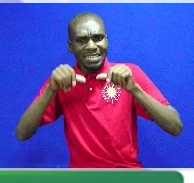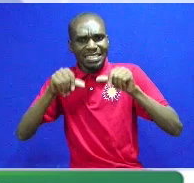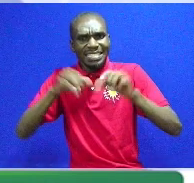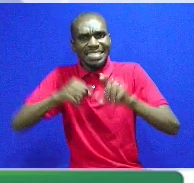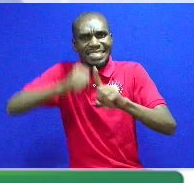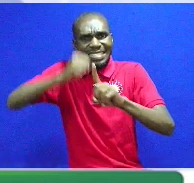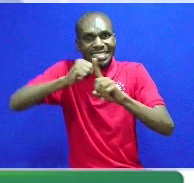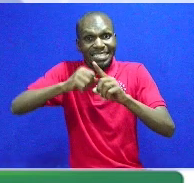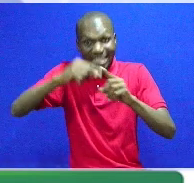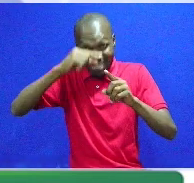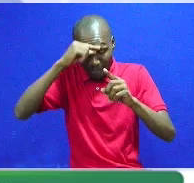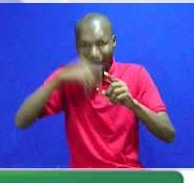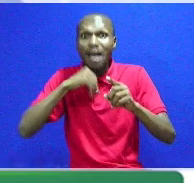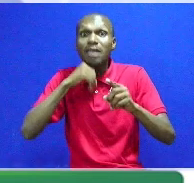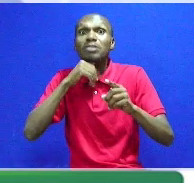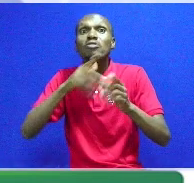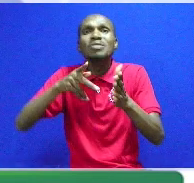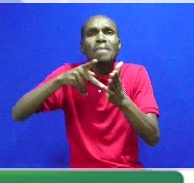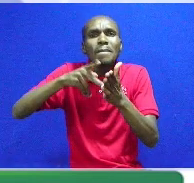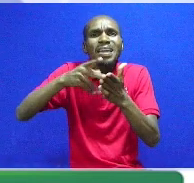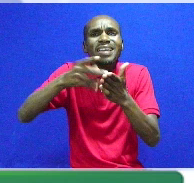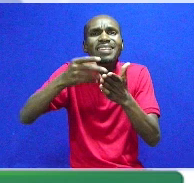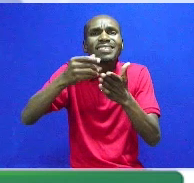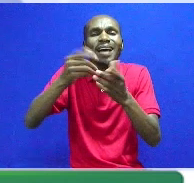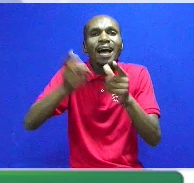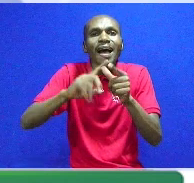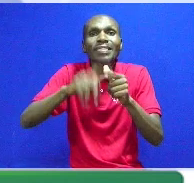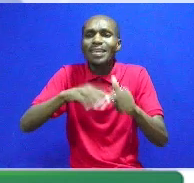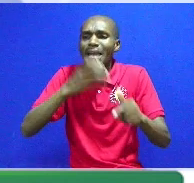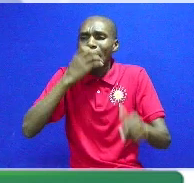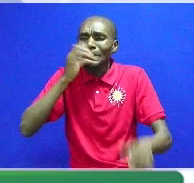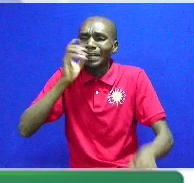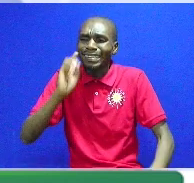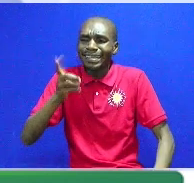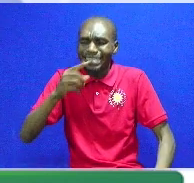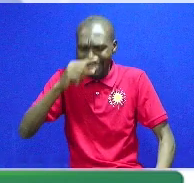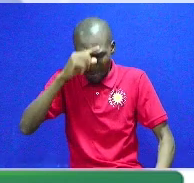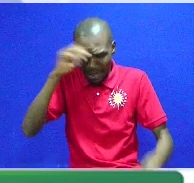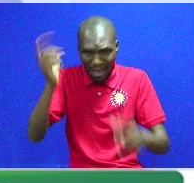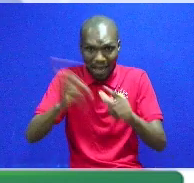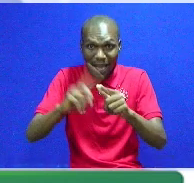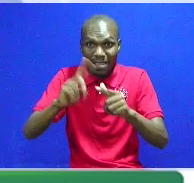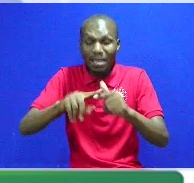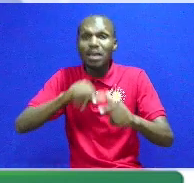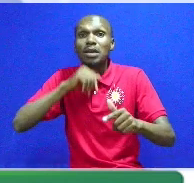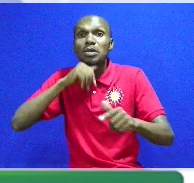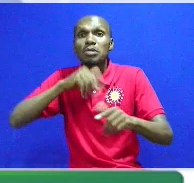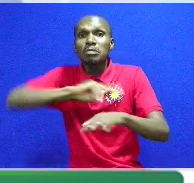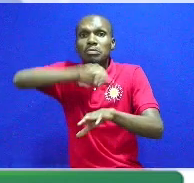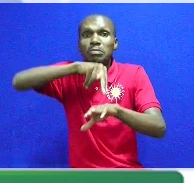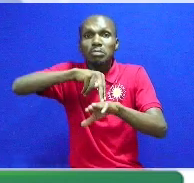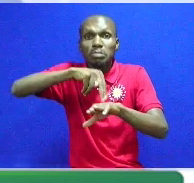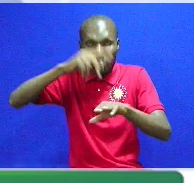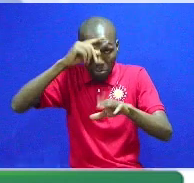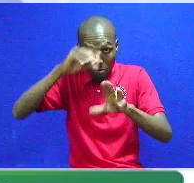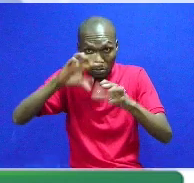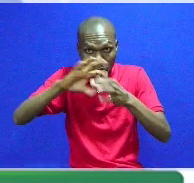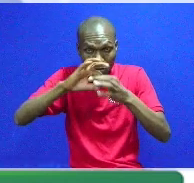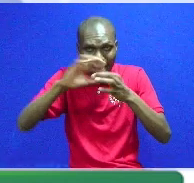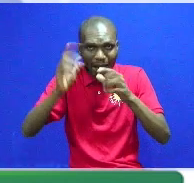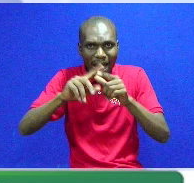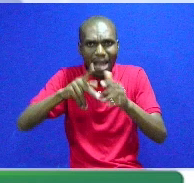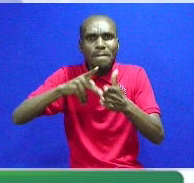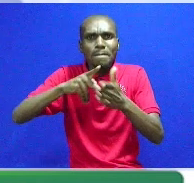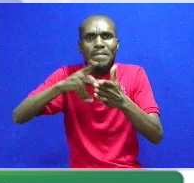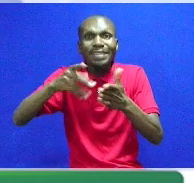trabwa tokerangeli yabo ase bono bamuchire serikali asogo tabwa trane serikali ya county elikonyara ko ene kibuna nkwa kanu bare meshara